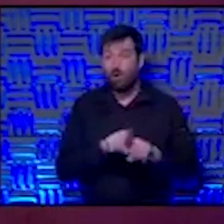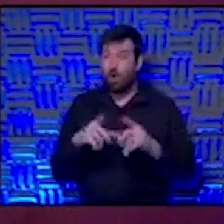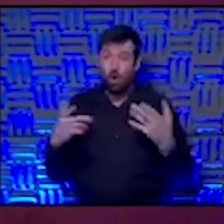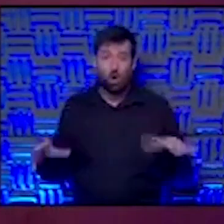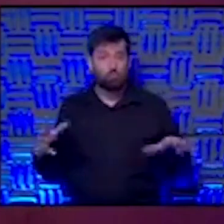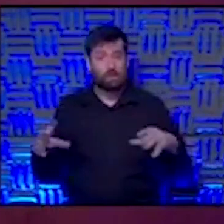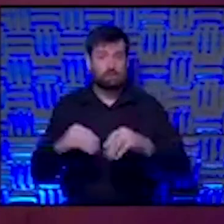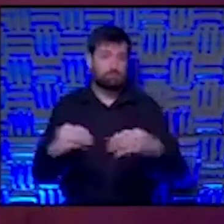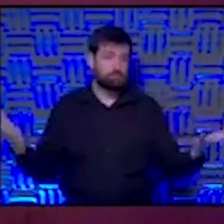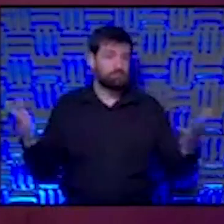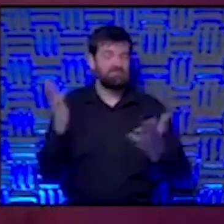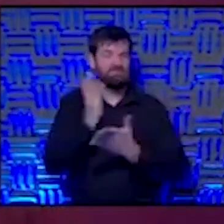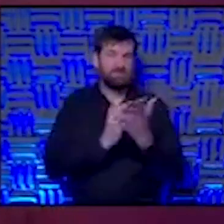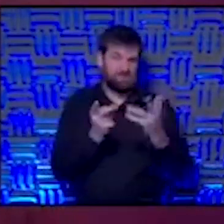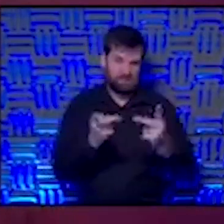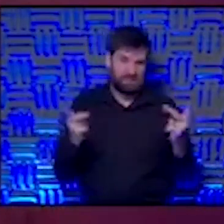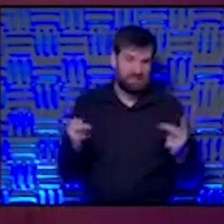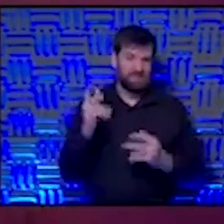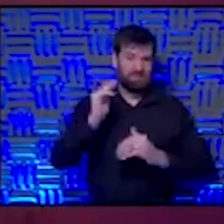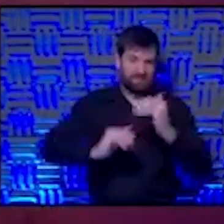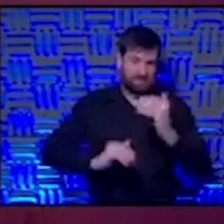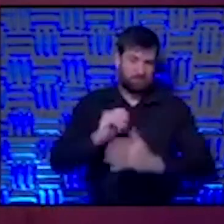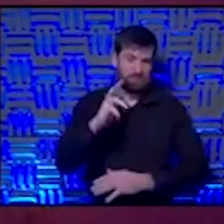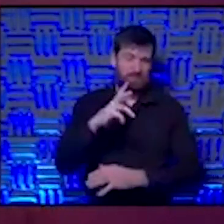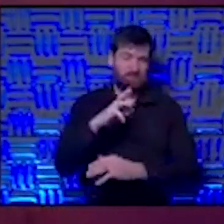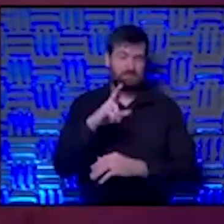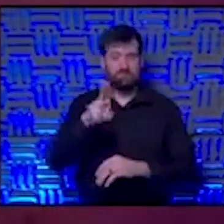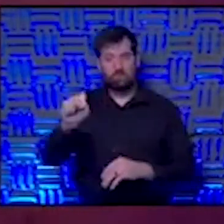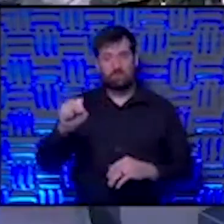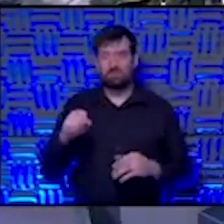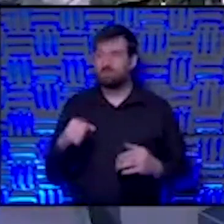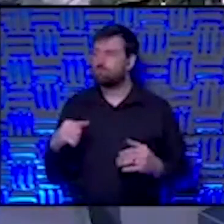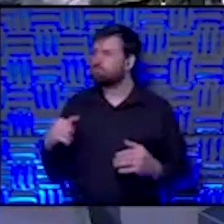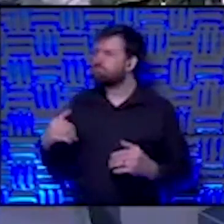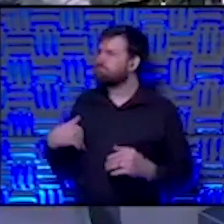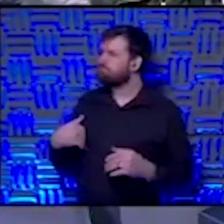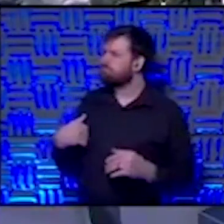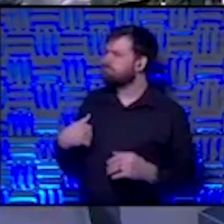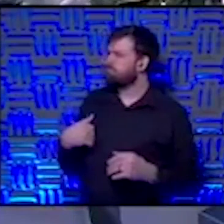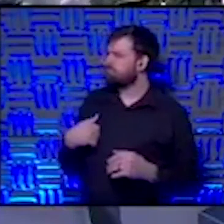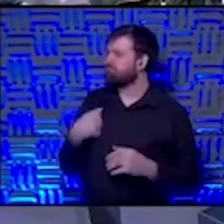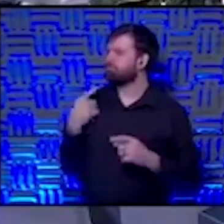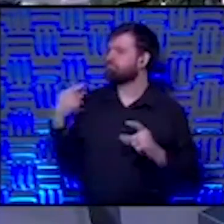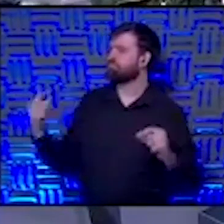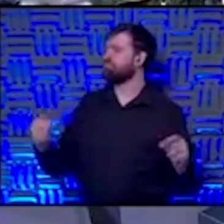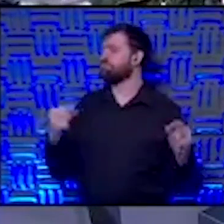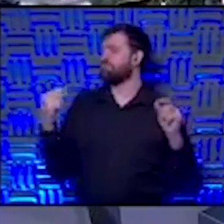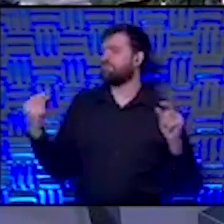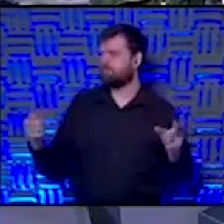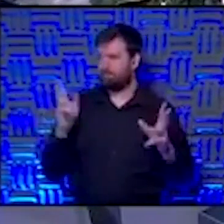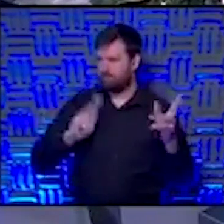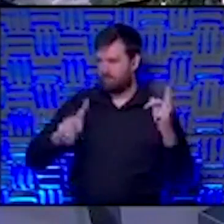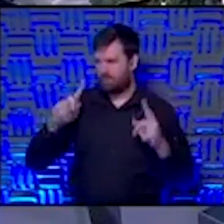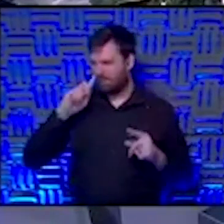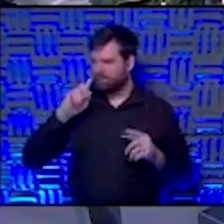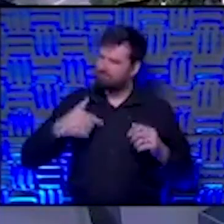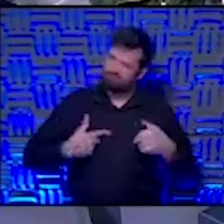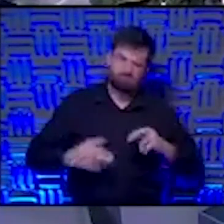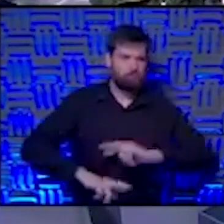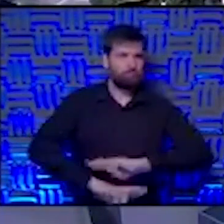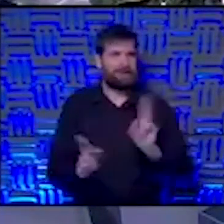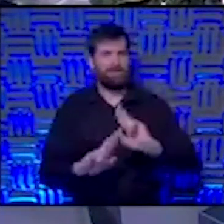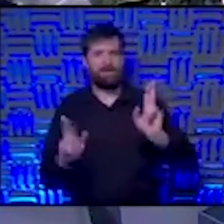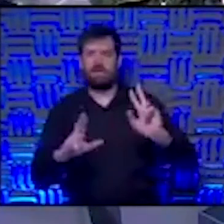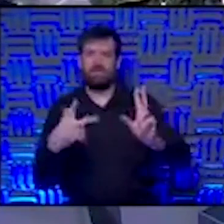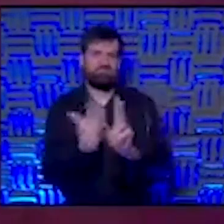in some places in the country in the facilities. I have yet to hear any reports. So what's the buzz inside the nursing home? Are people thinking, I'm ready, let's get this